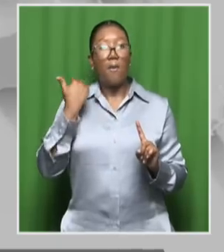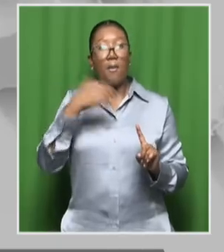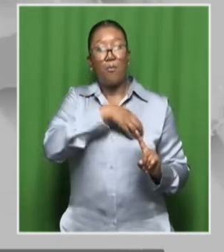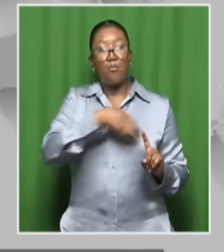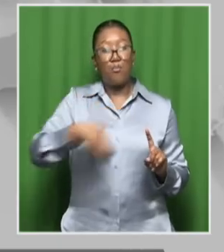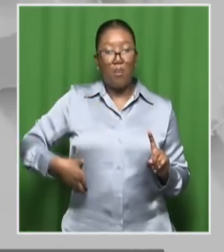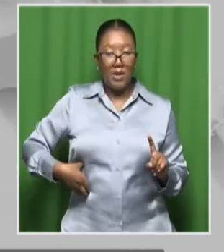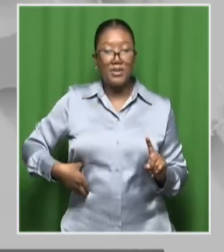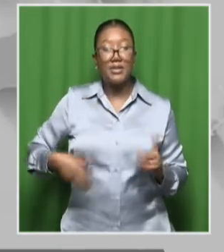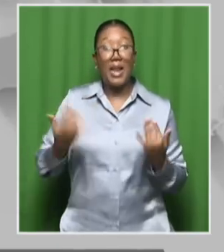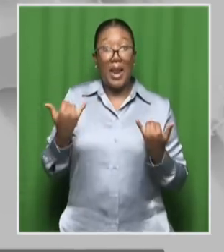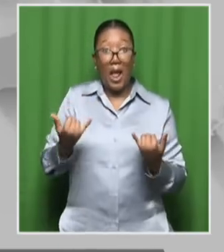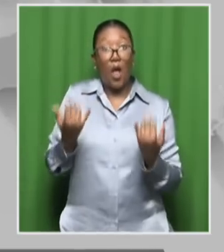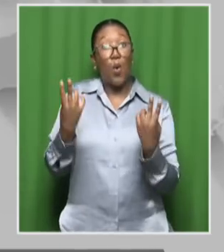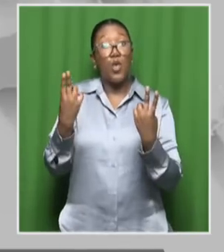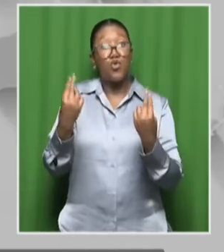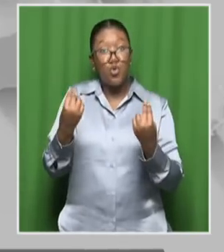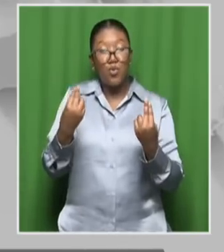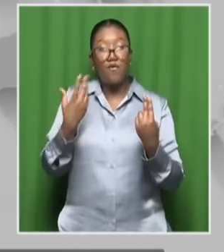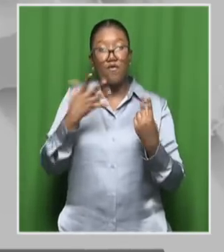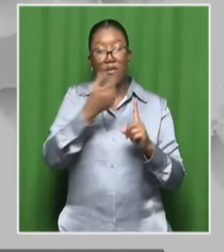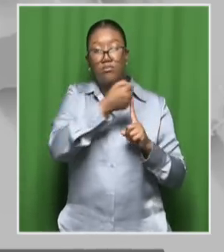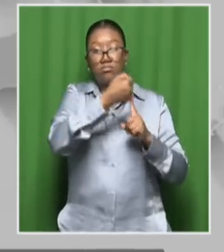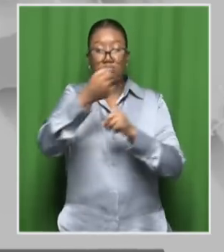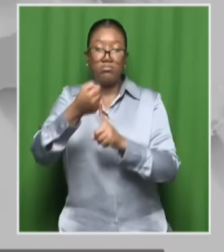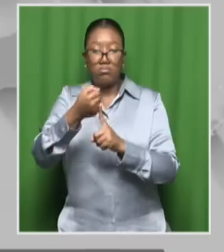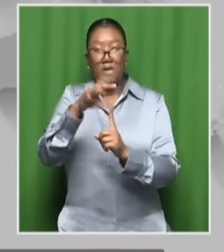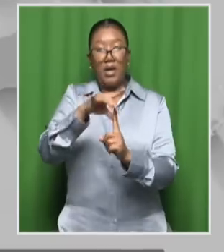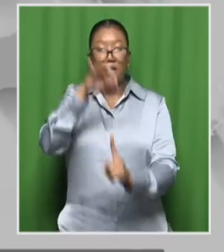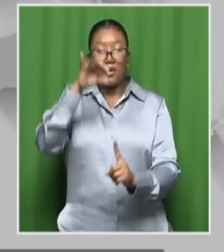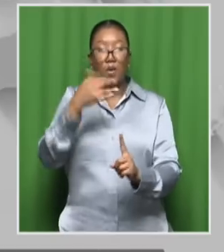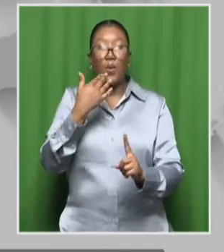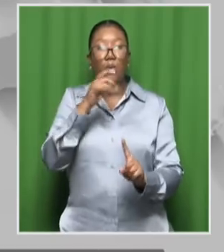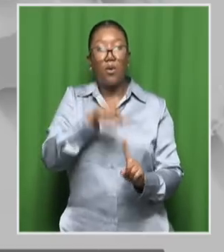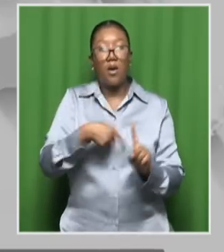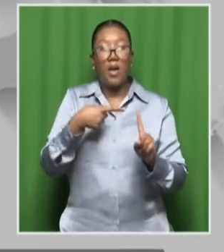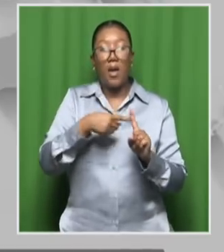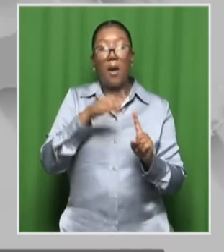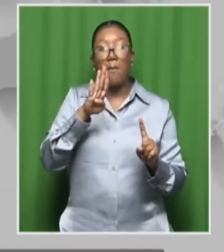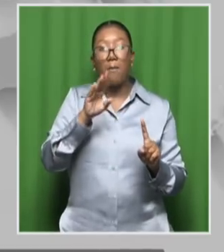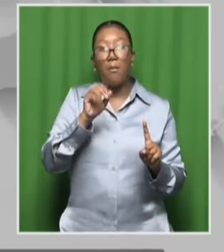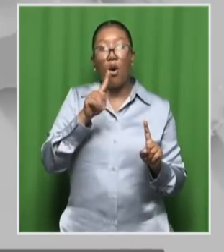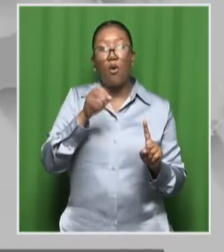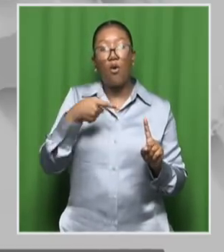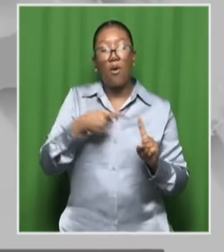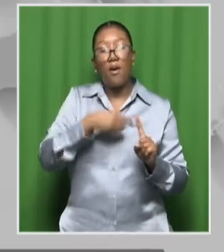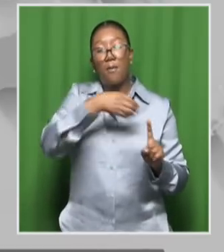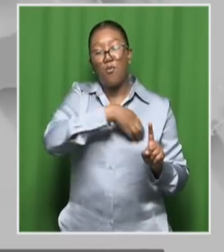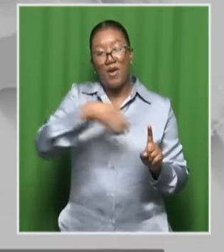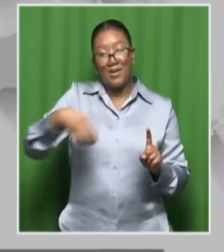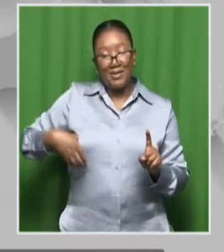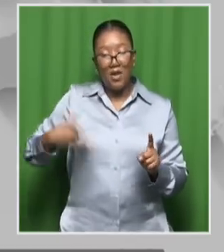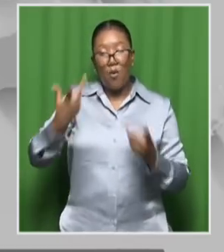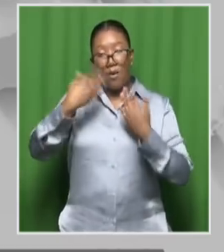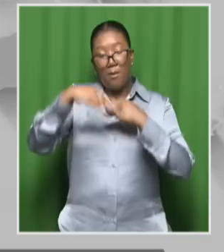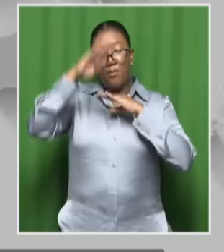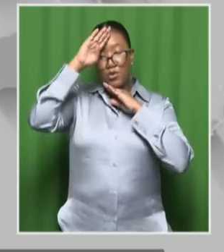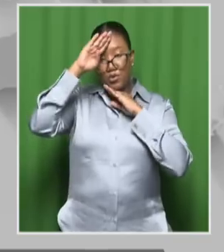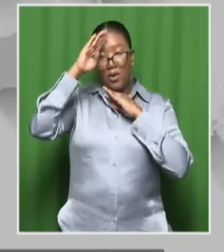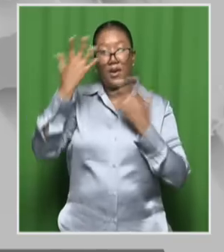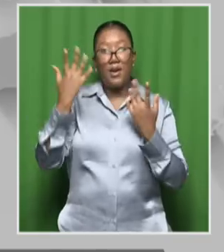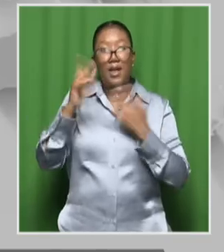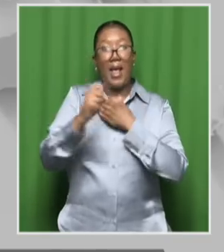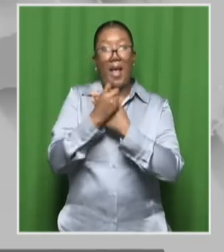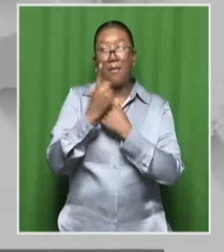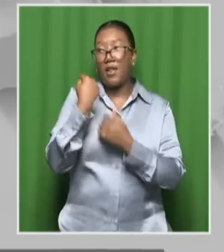current president, newly elected Duma Boko, is the president of Botswana, because that swearing in